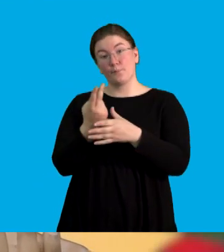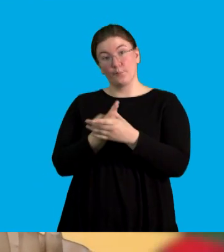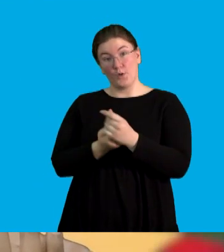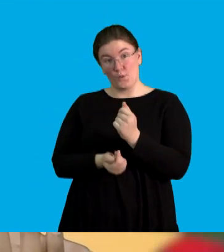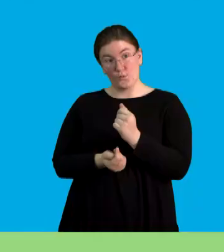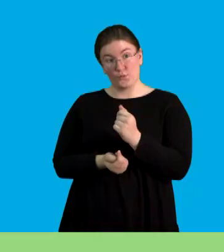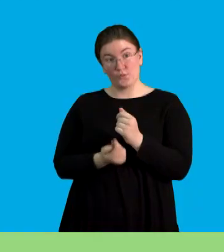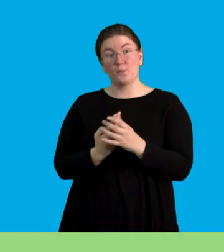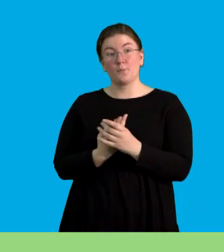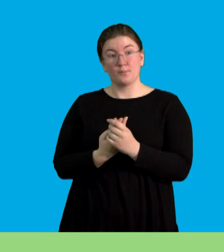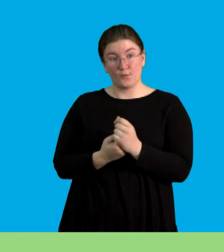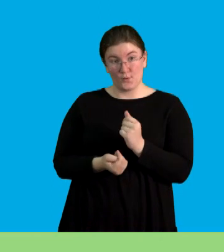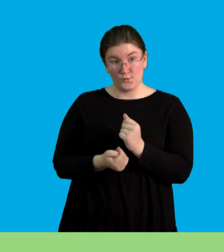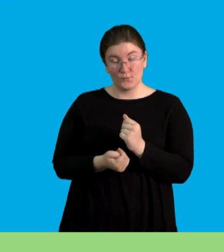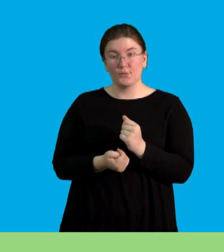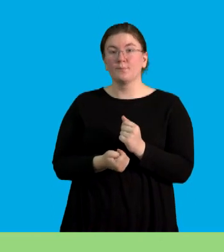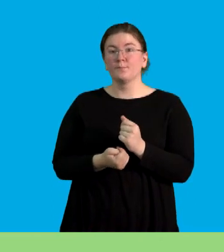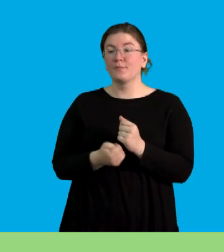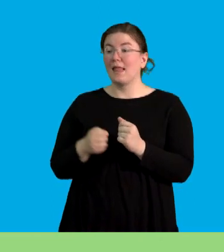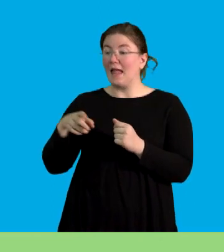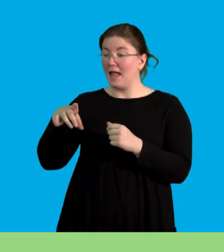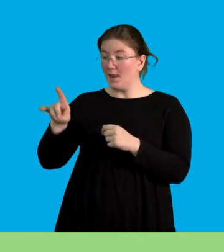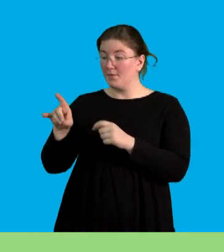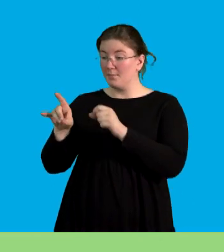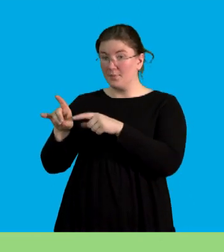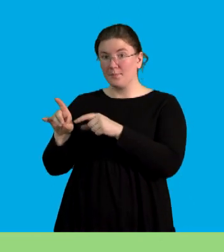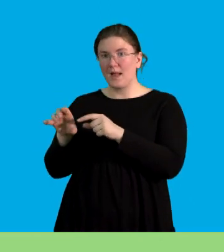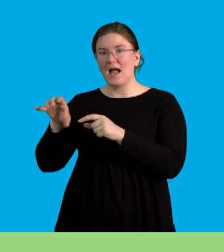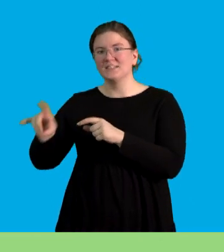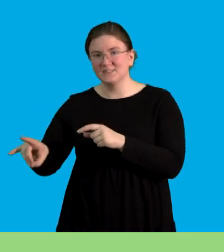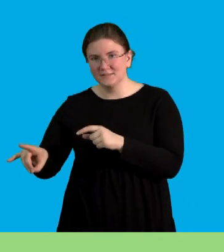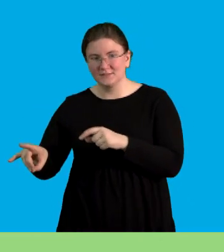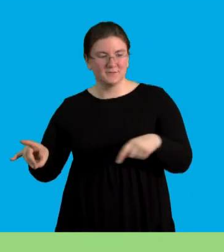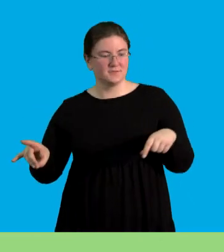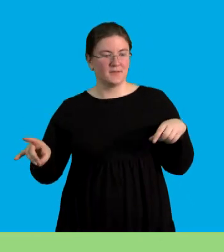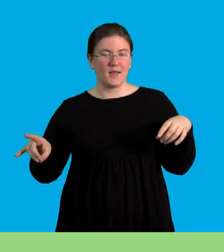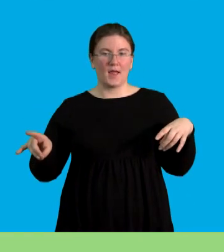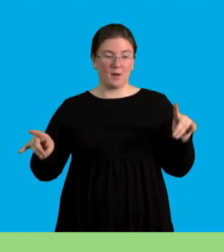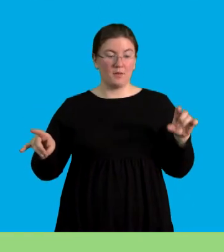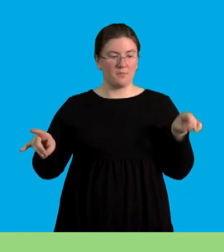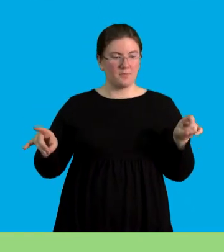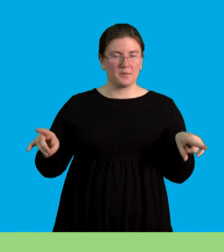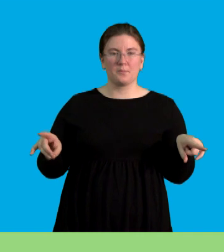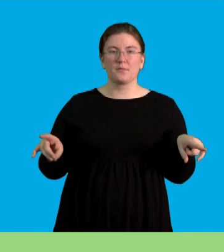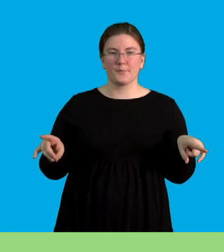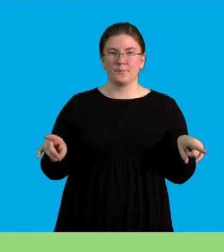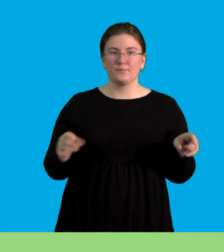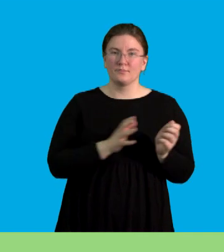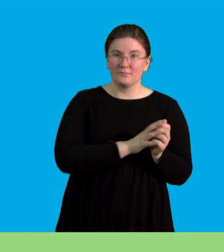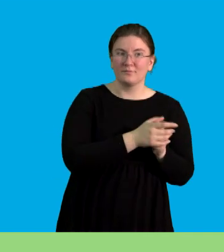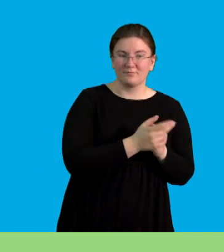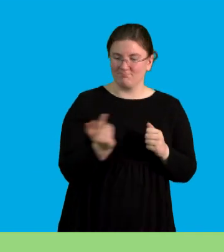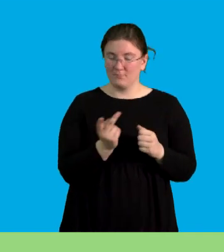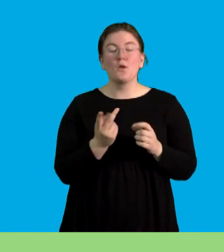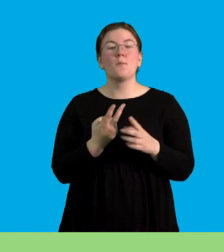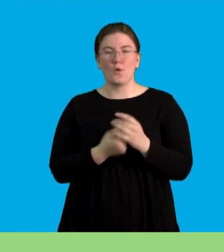Both predators and prey camouflage themselves, just like I